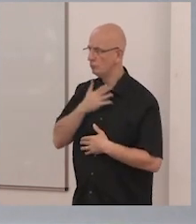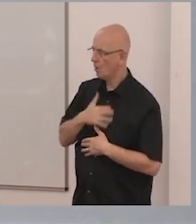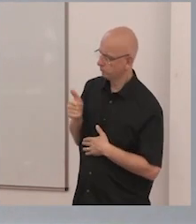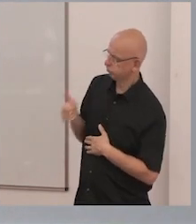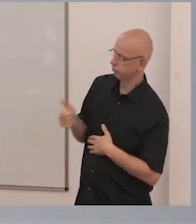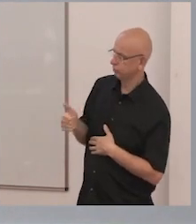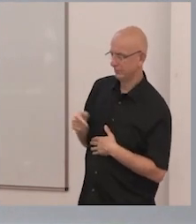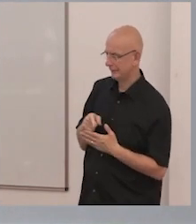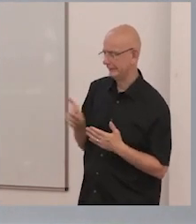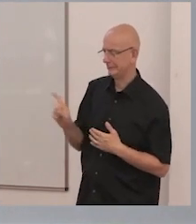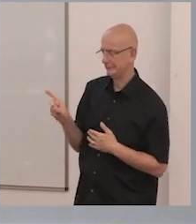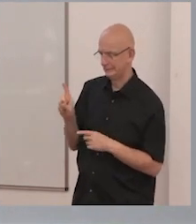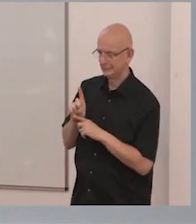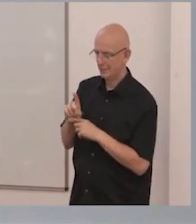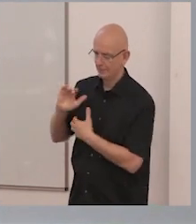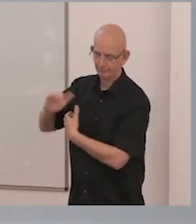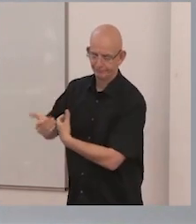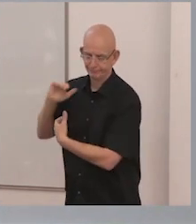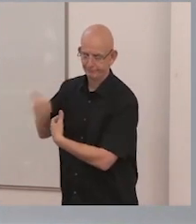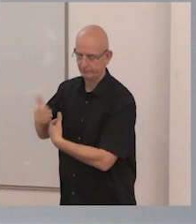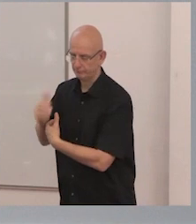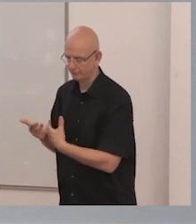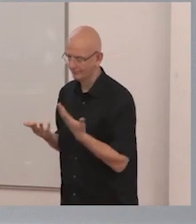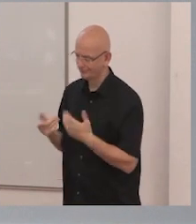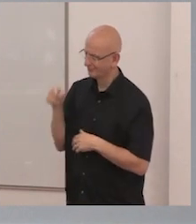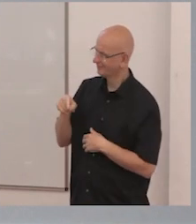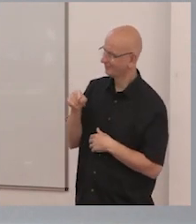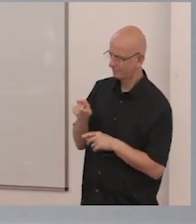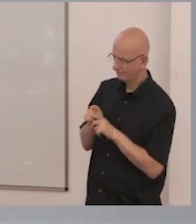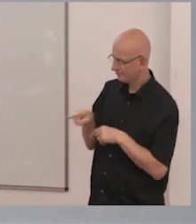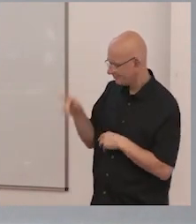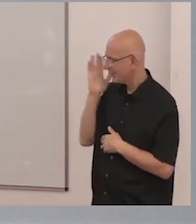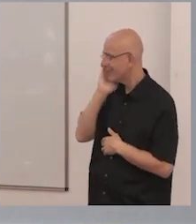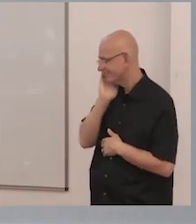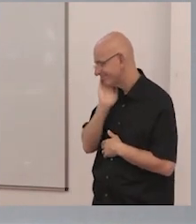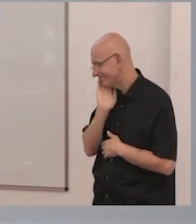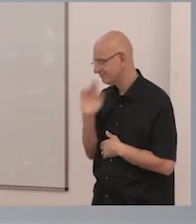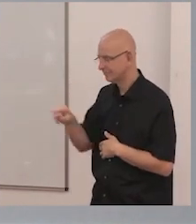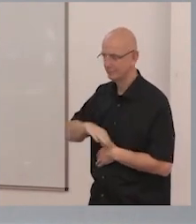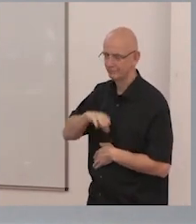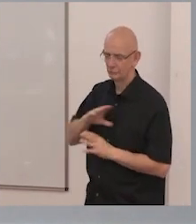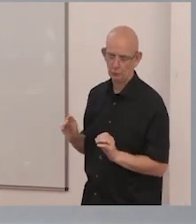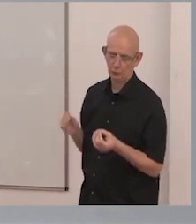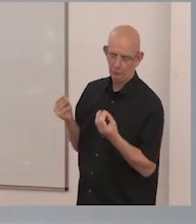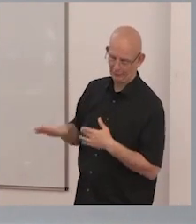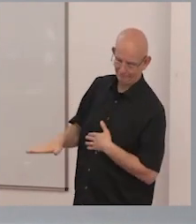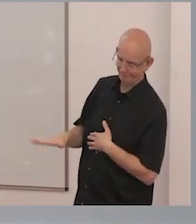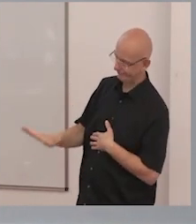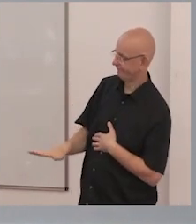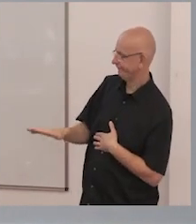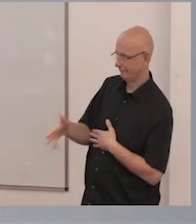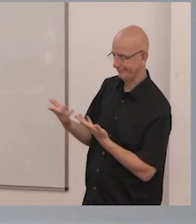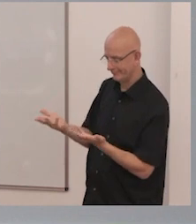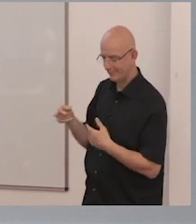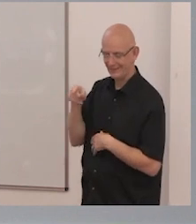So one criticism of that has been that it seems to have some kind of competency test, and that it